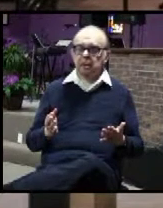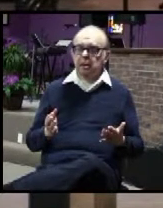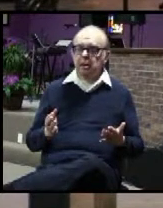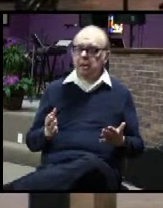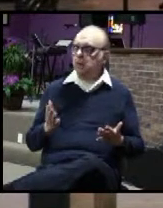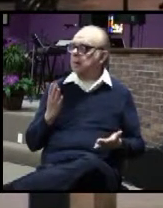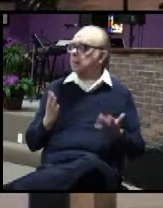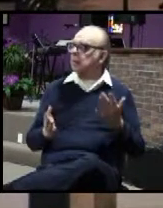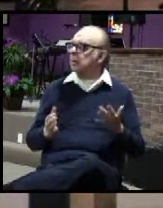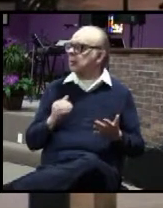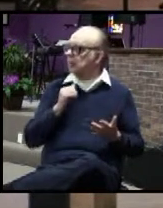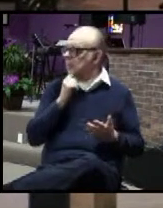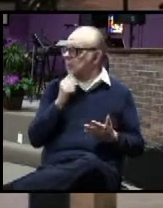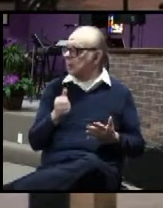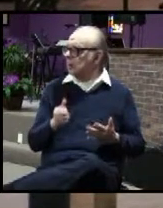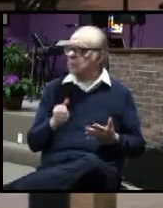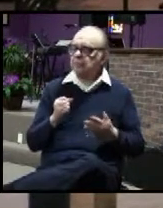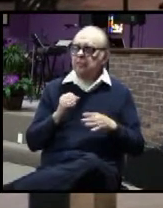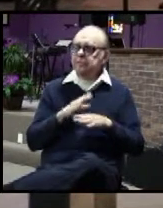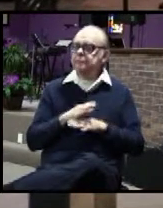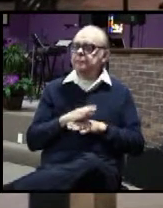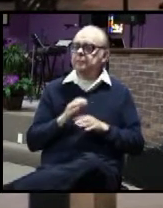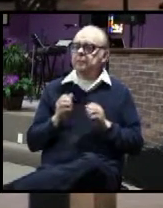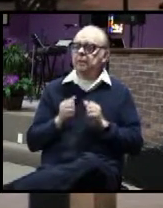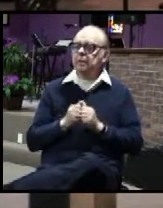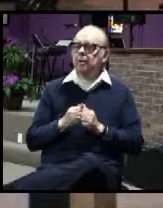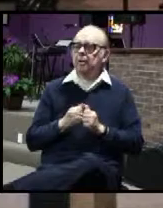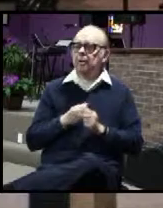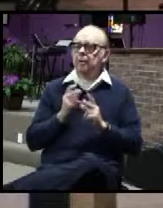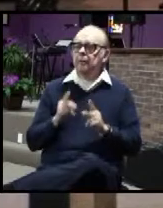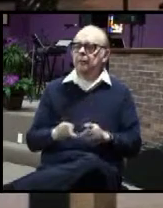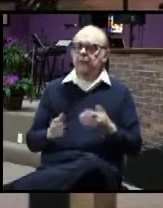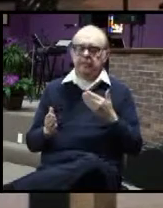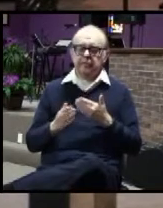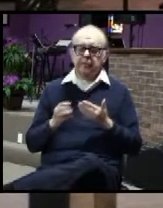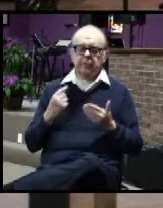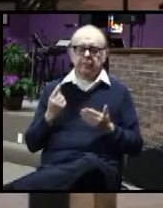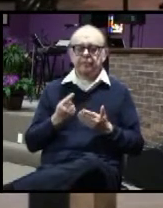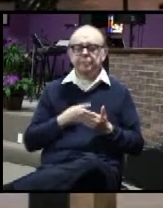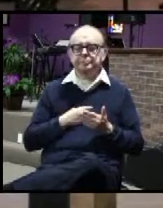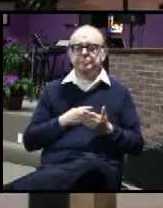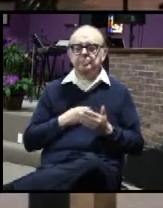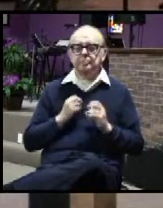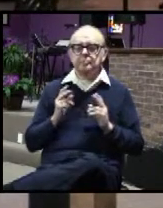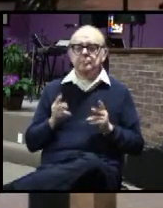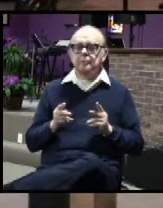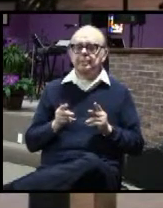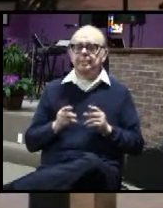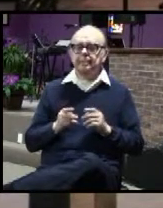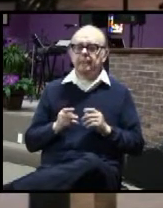maybe aren't so influential with everybody around us. Okay?